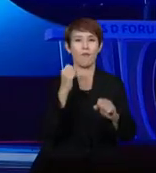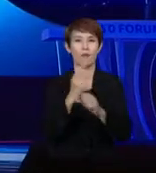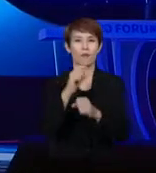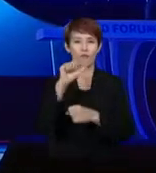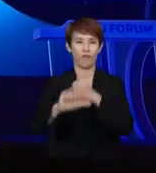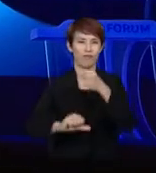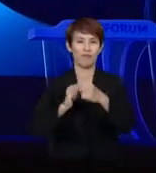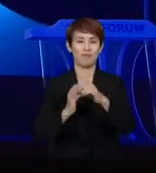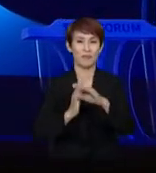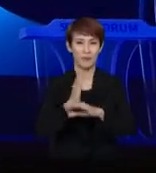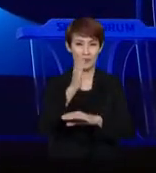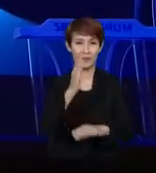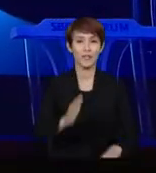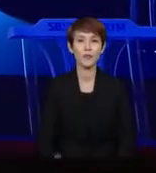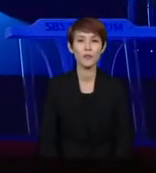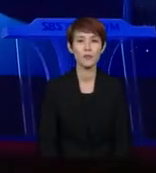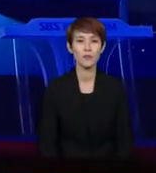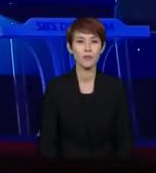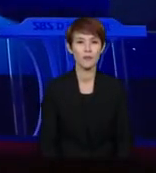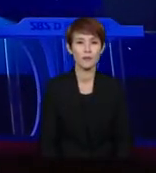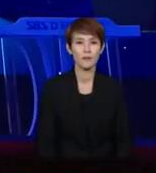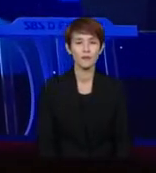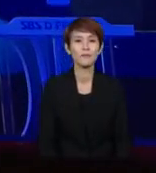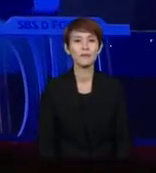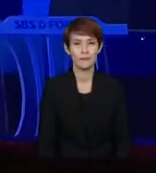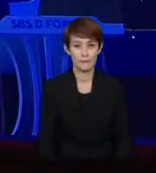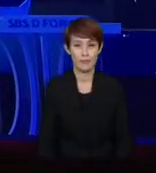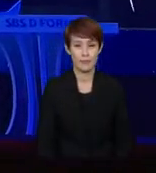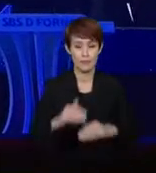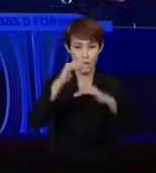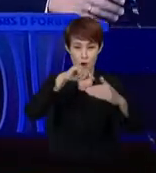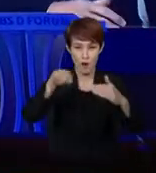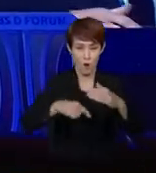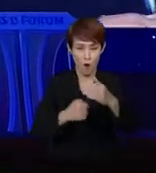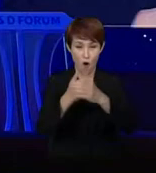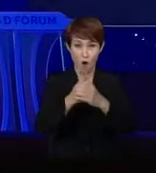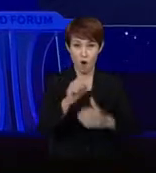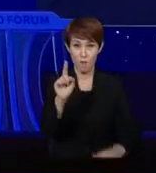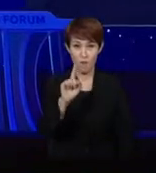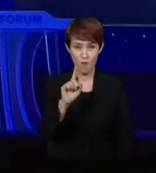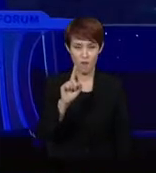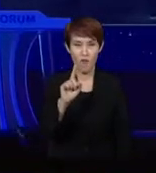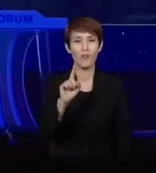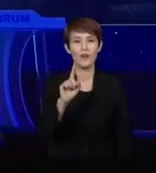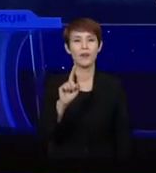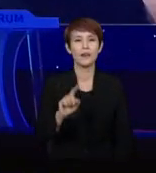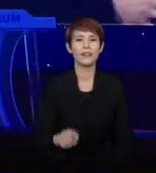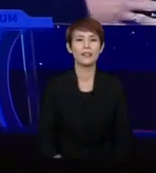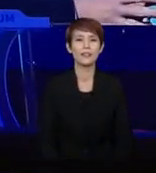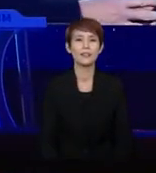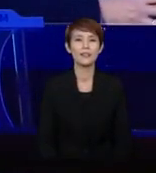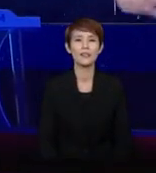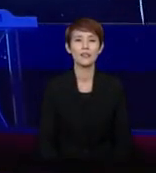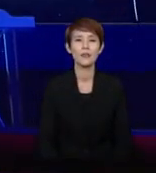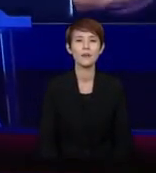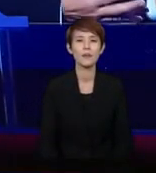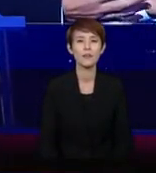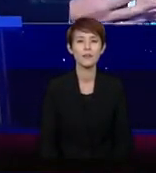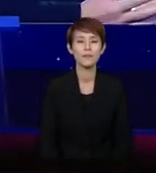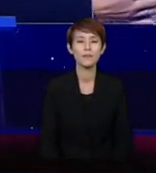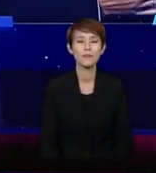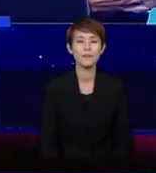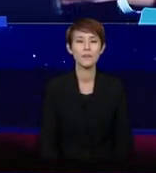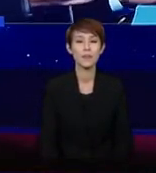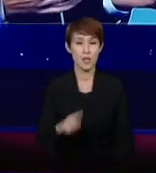decade, there is something peculiar going on. On the one hand, there are plenty of observers who